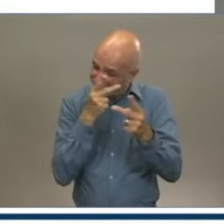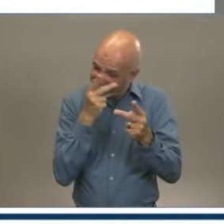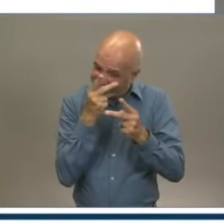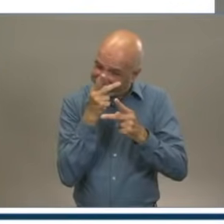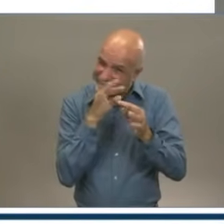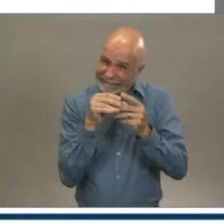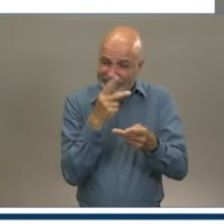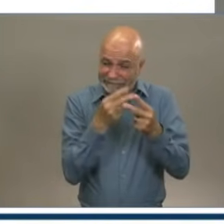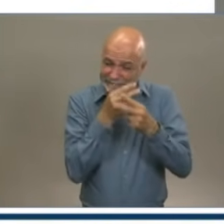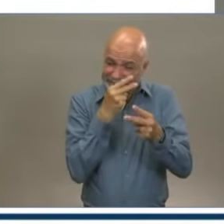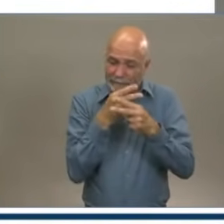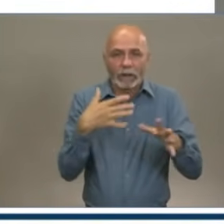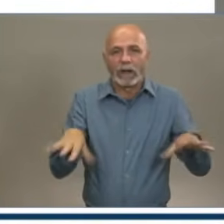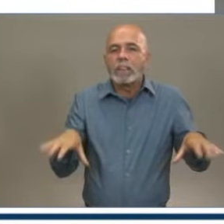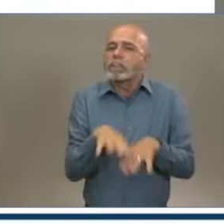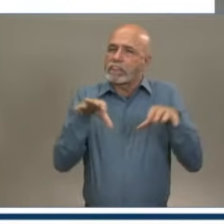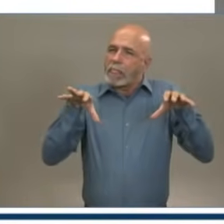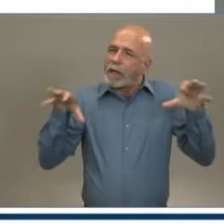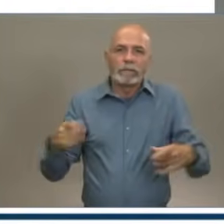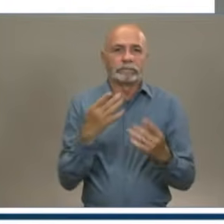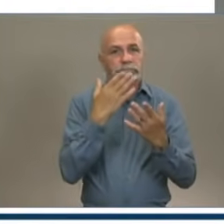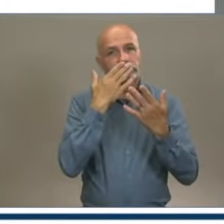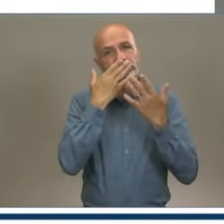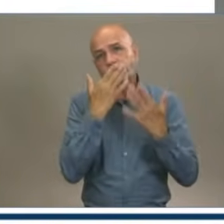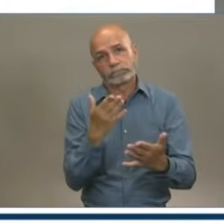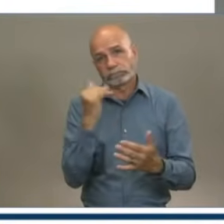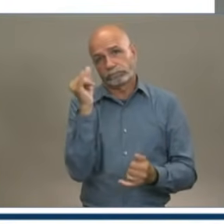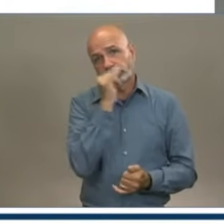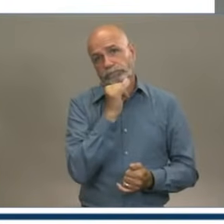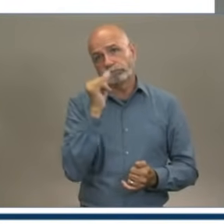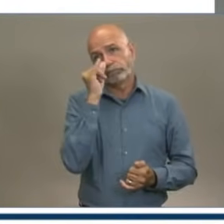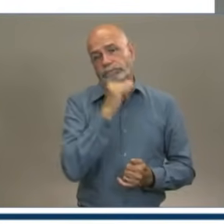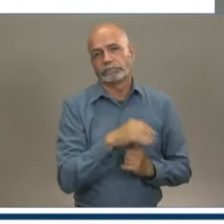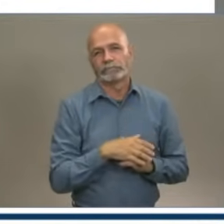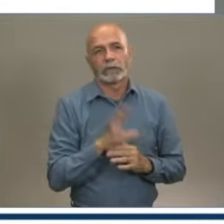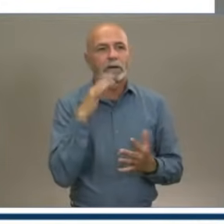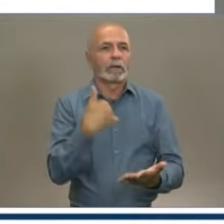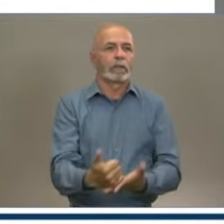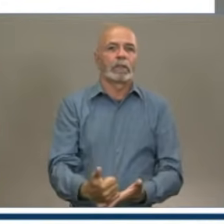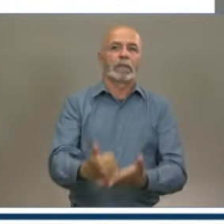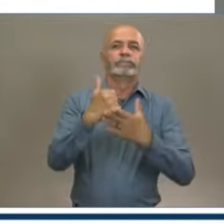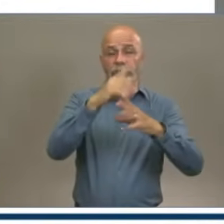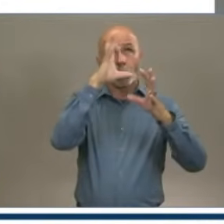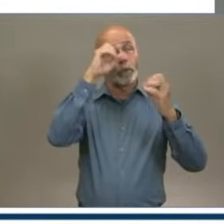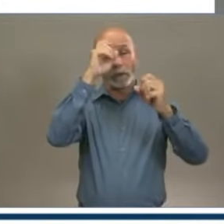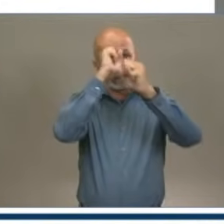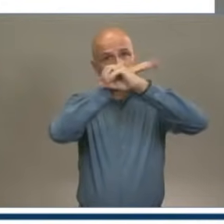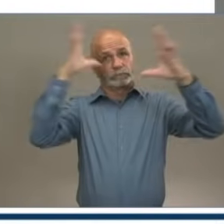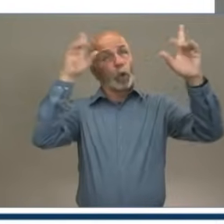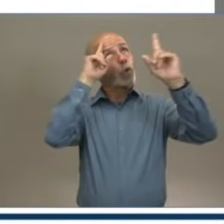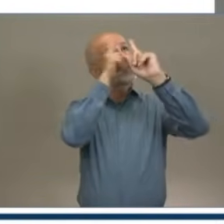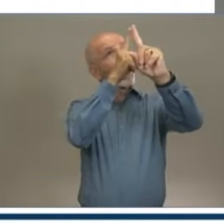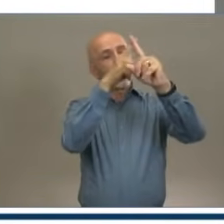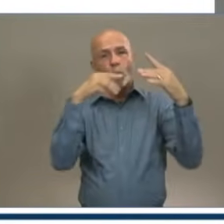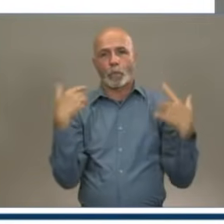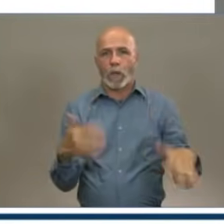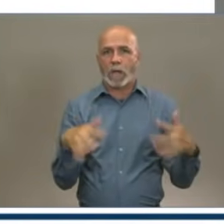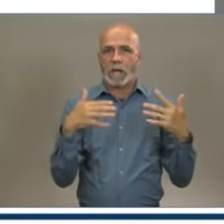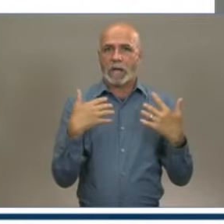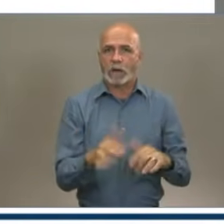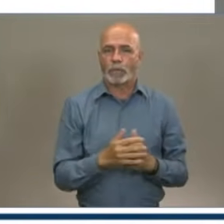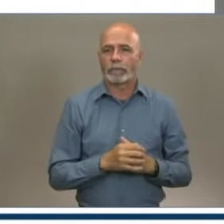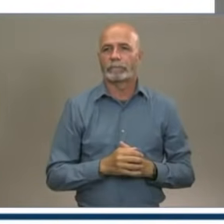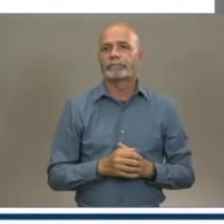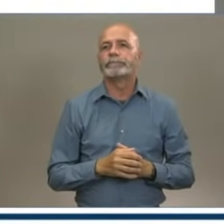all. You have been instrumental in achieving the milestone we're reaching today. But I want to end by thanking